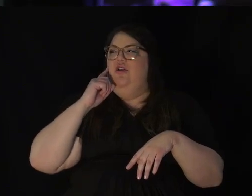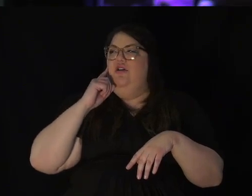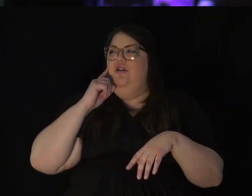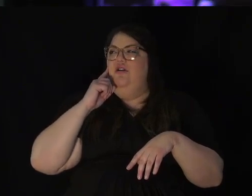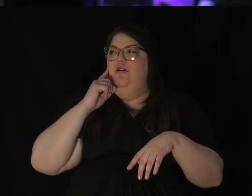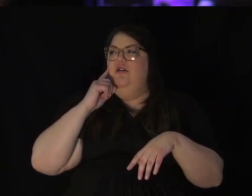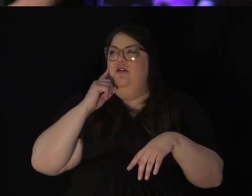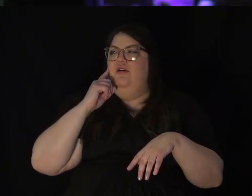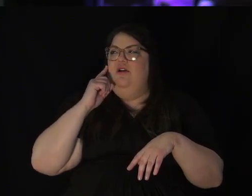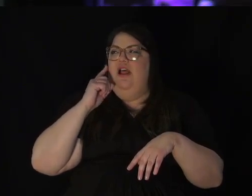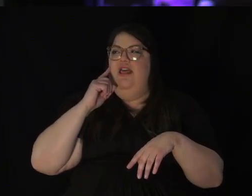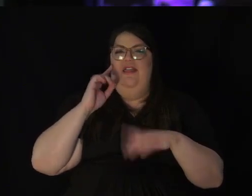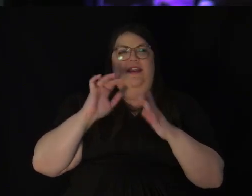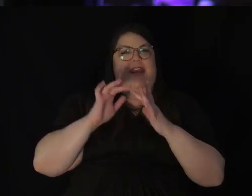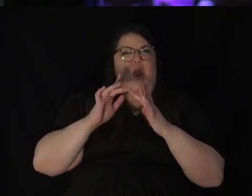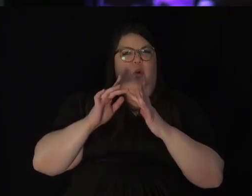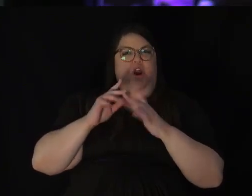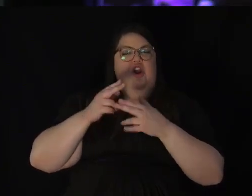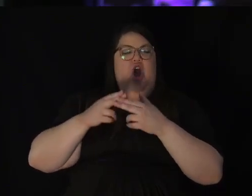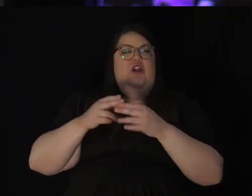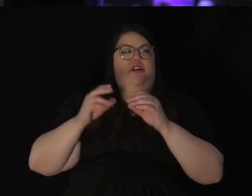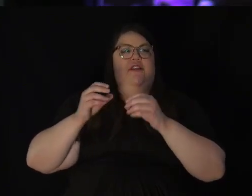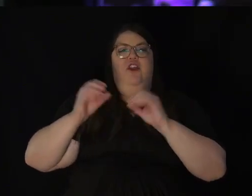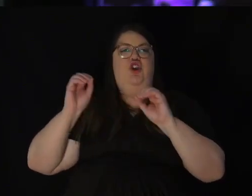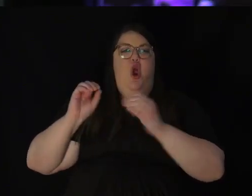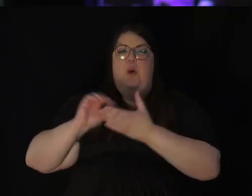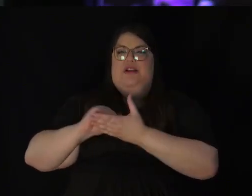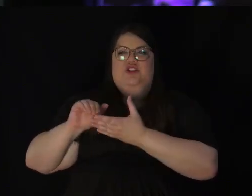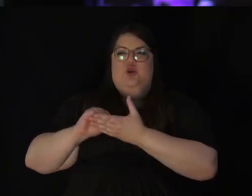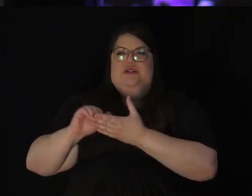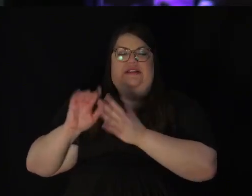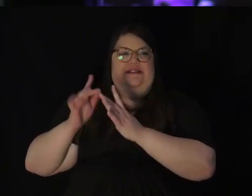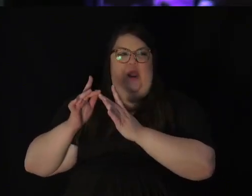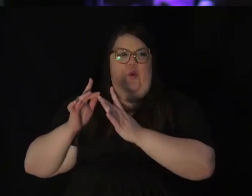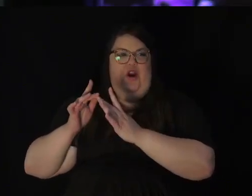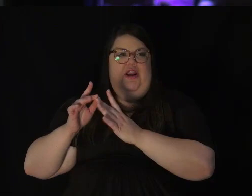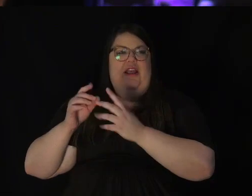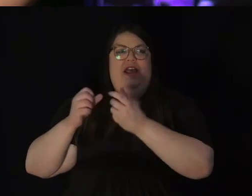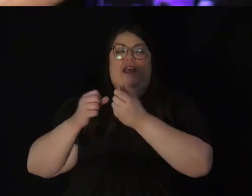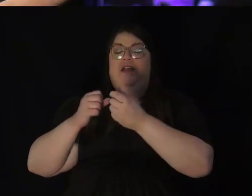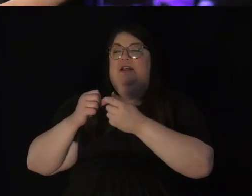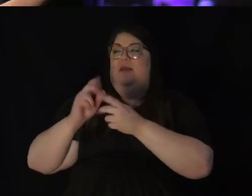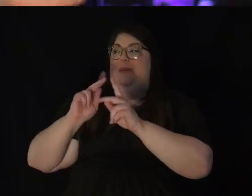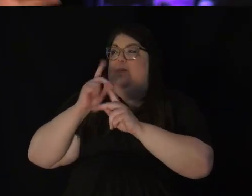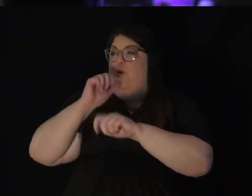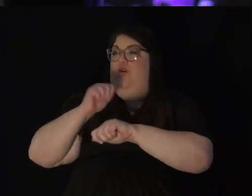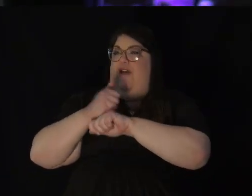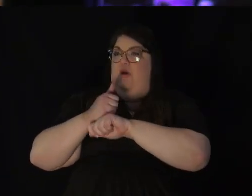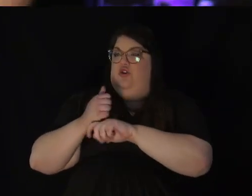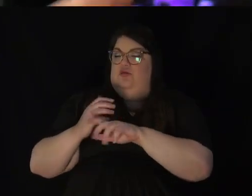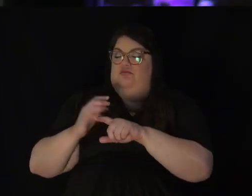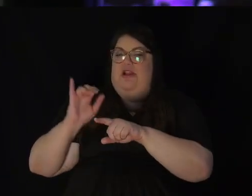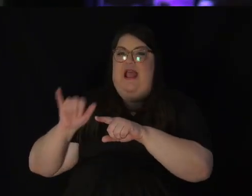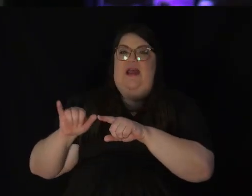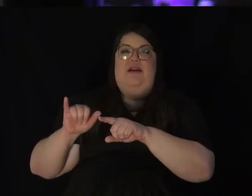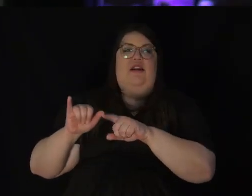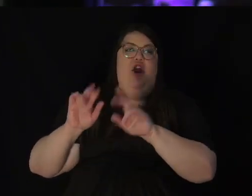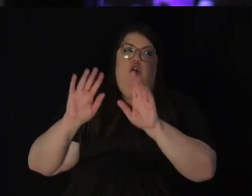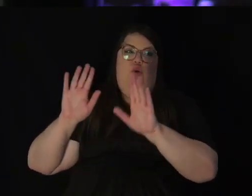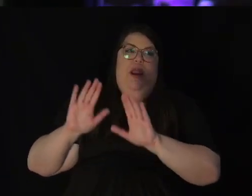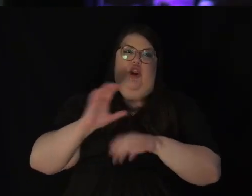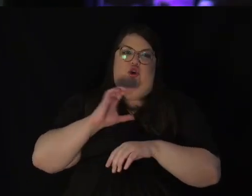University Network, and the founders are wonderful Christian people as well. And when we have conventions and conferences around